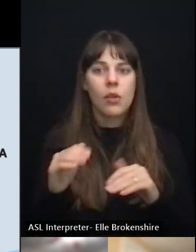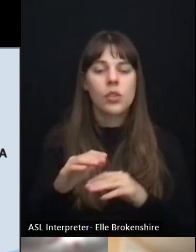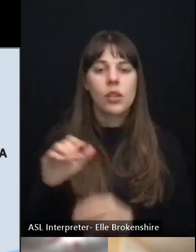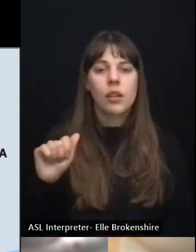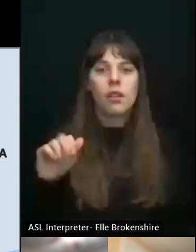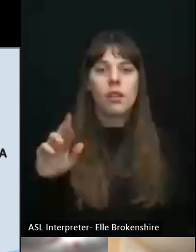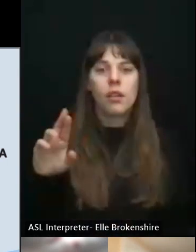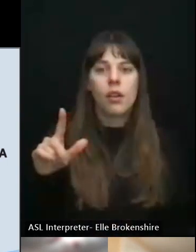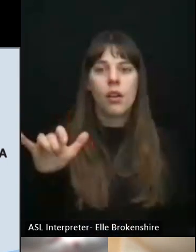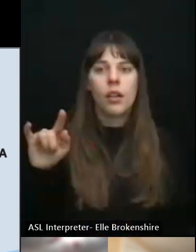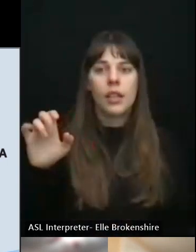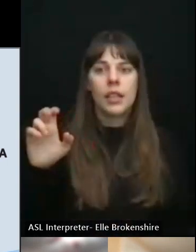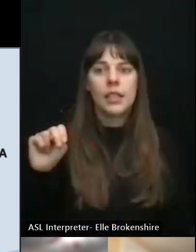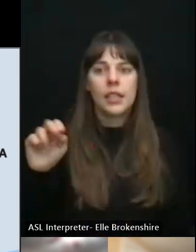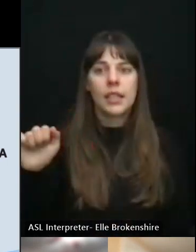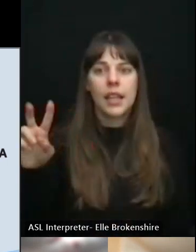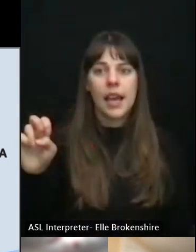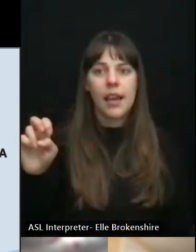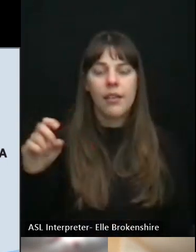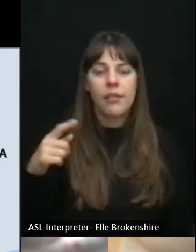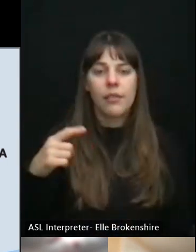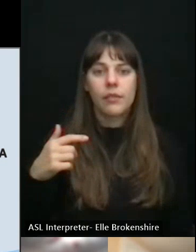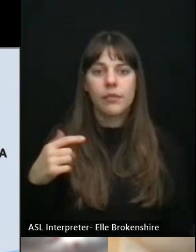the idea that